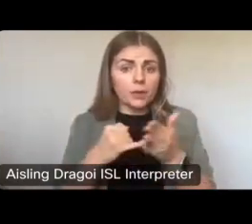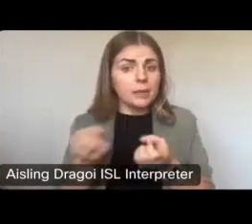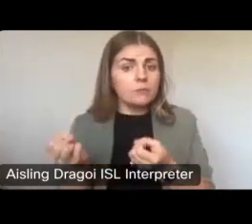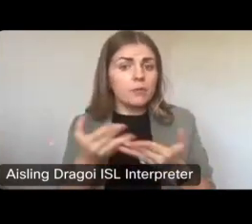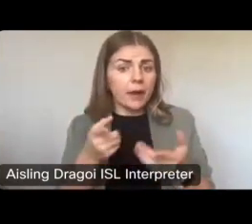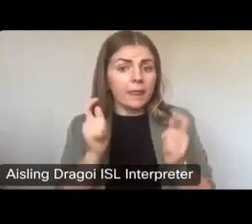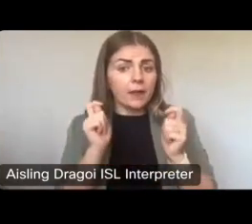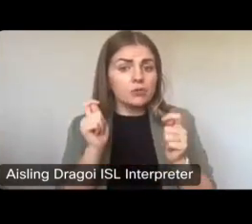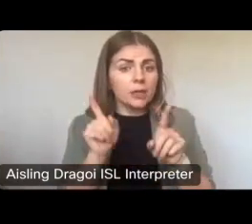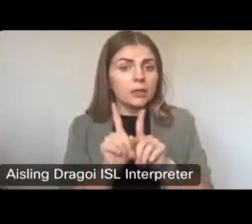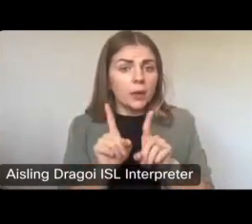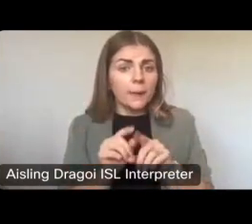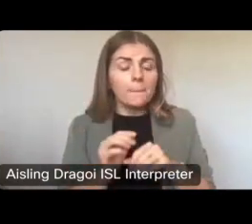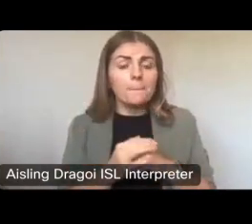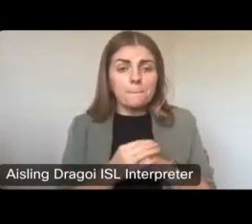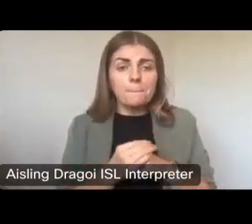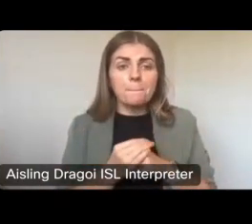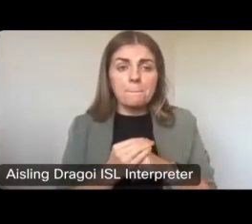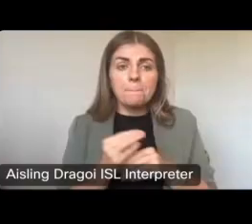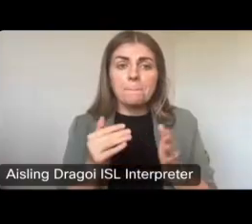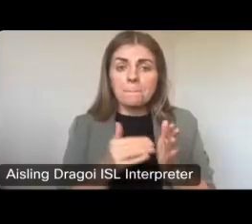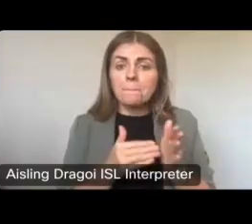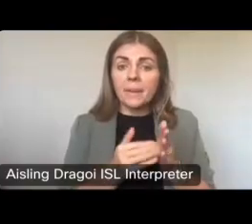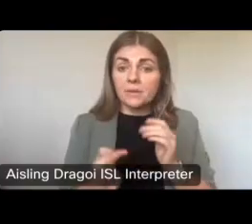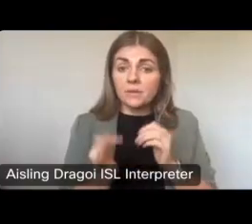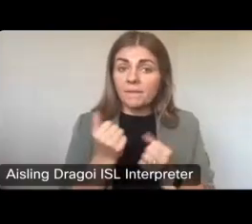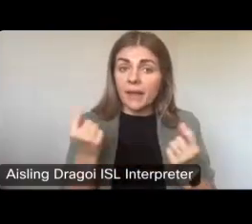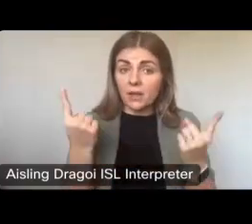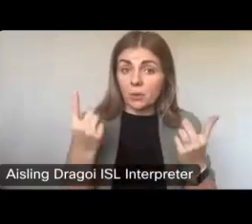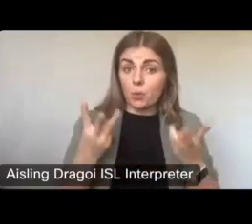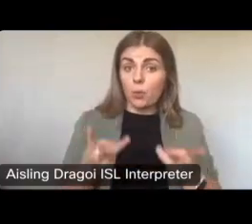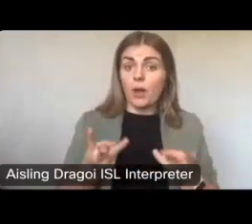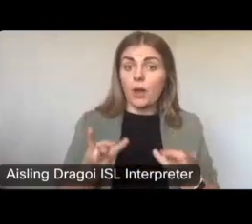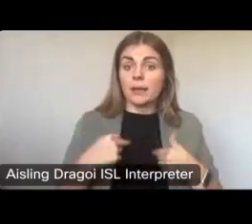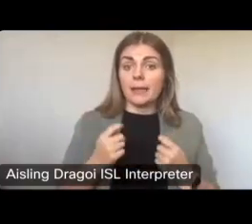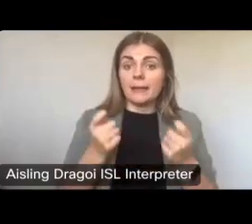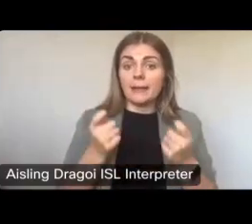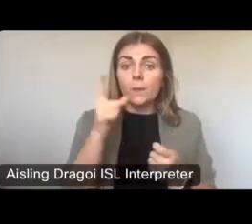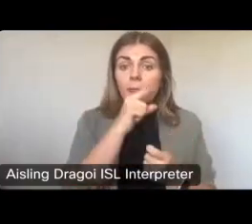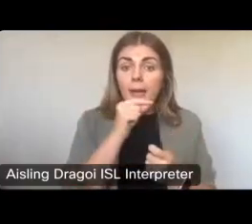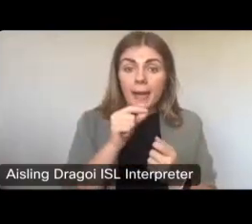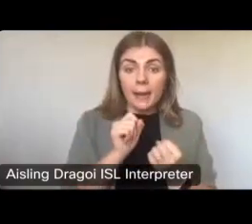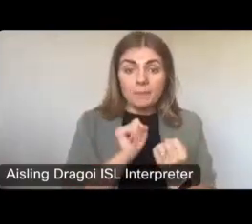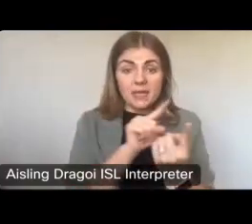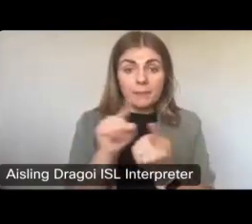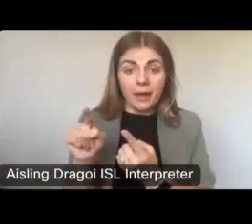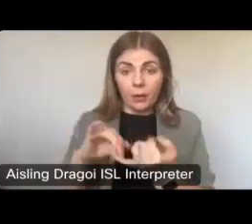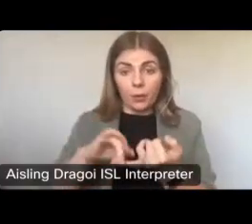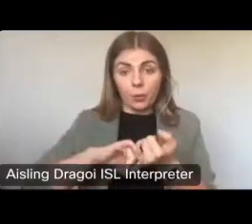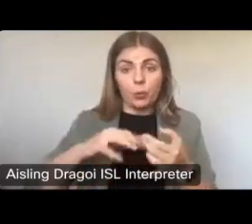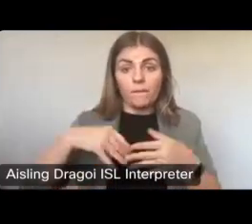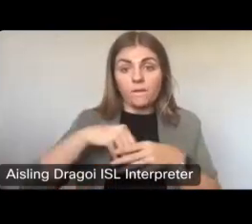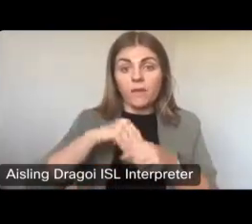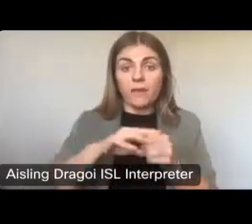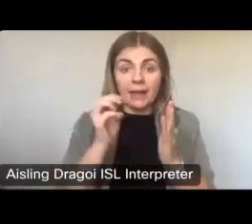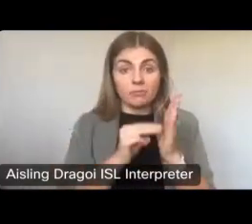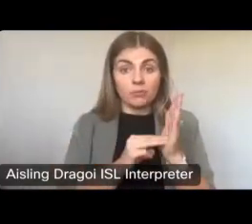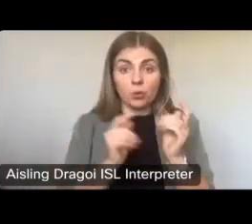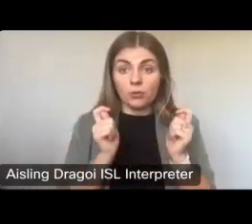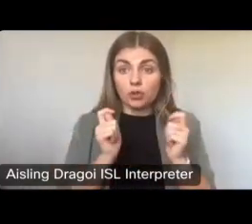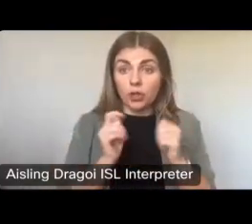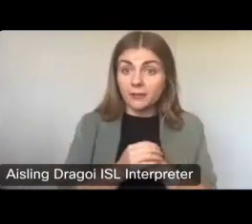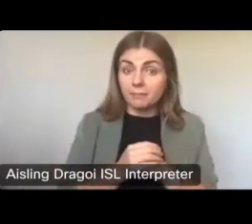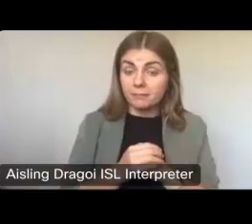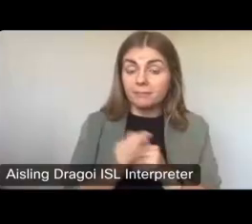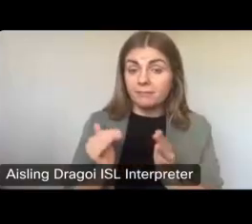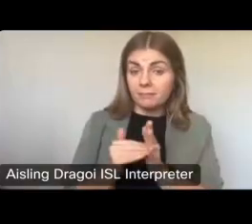And yeah, so if anybody wants to, I can get the names and we can send them out by email to you. Well, that's really interesting. And